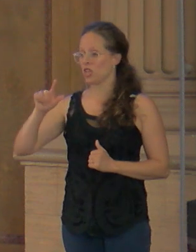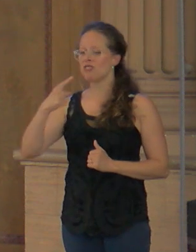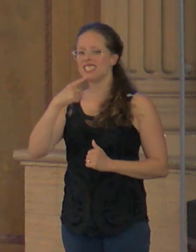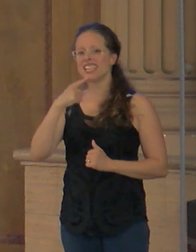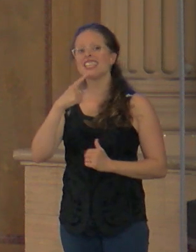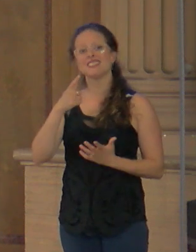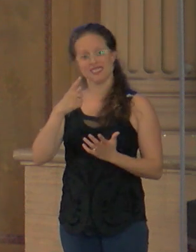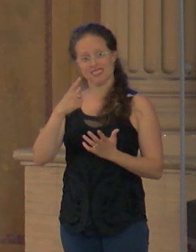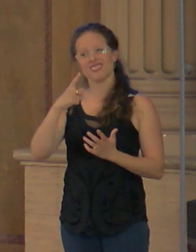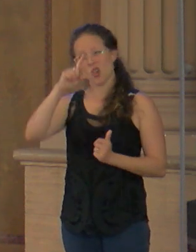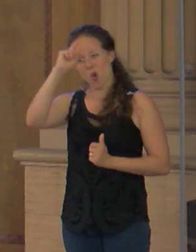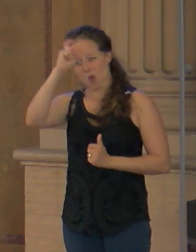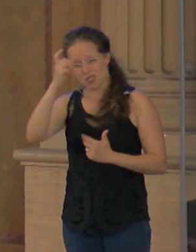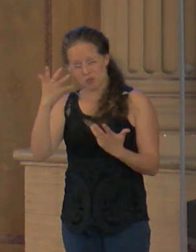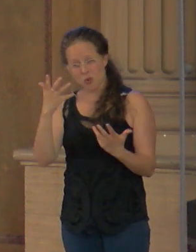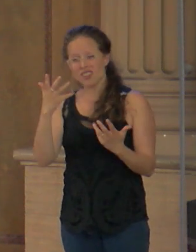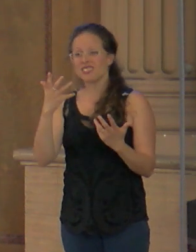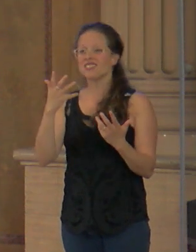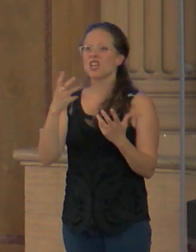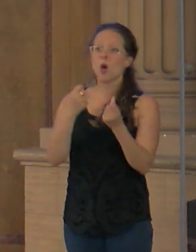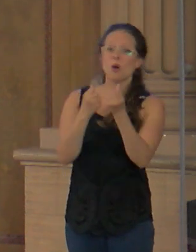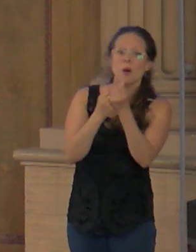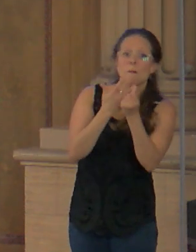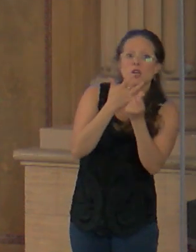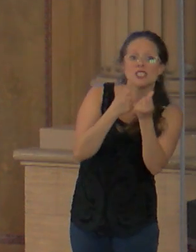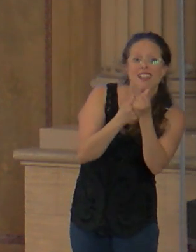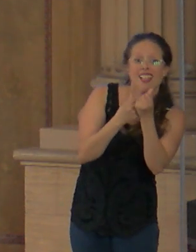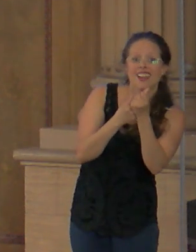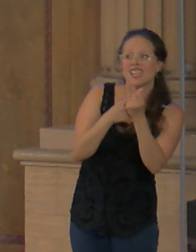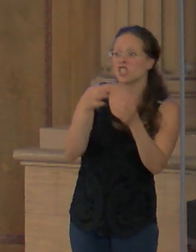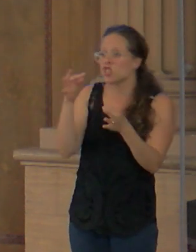wise. Partiality in judging is not good."